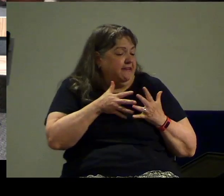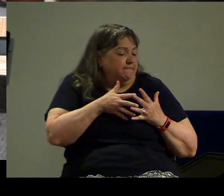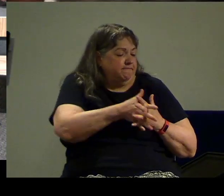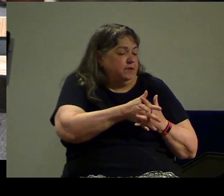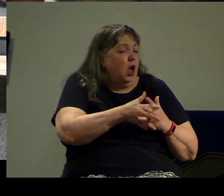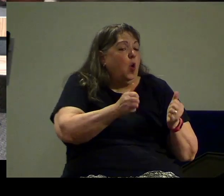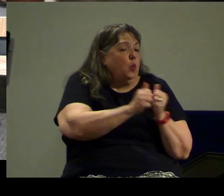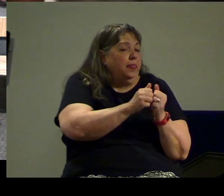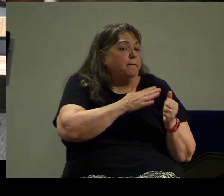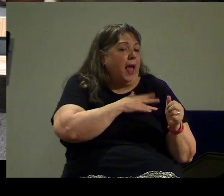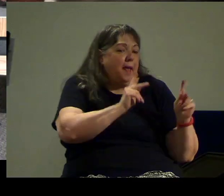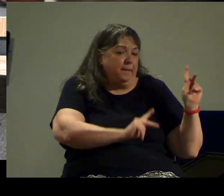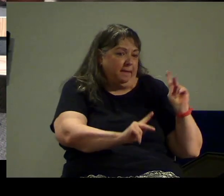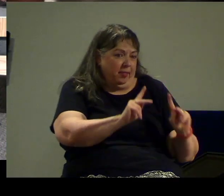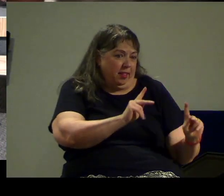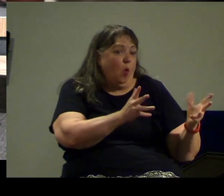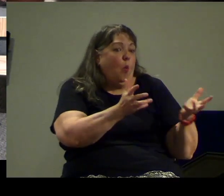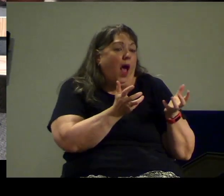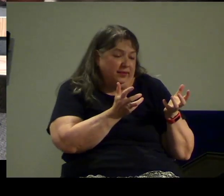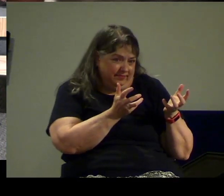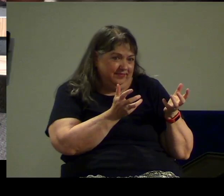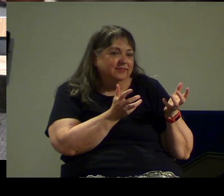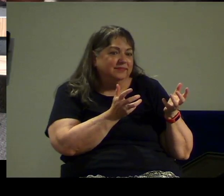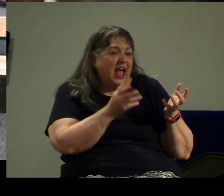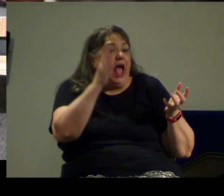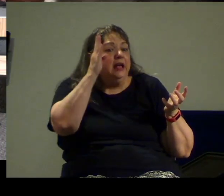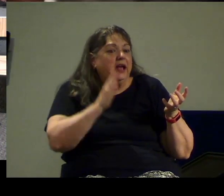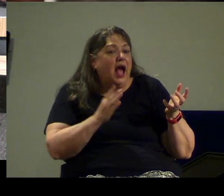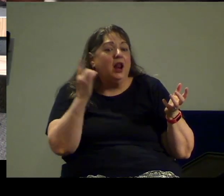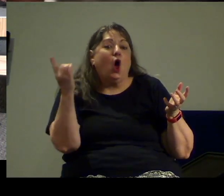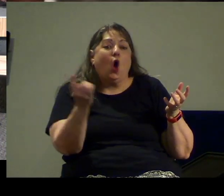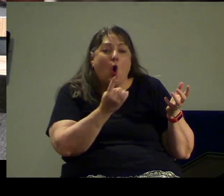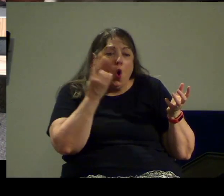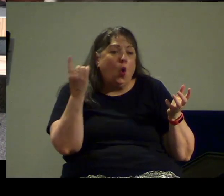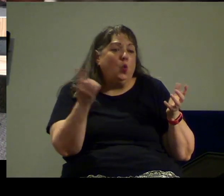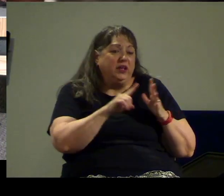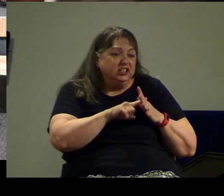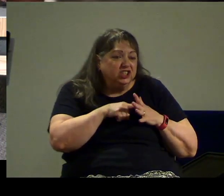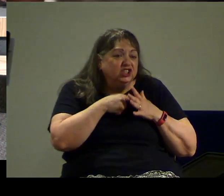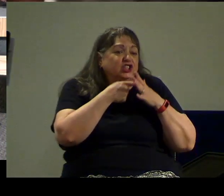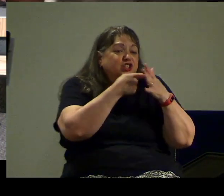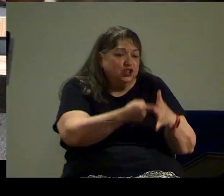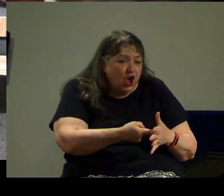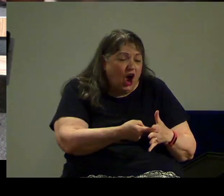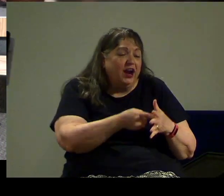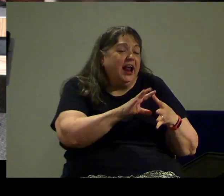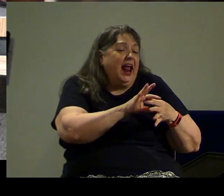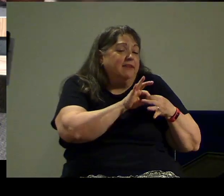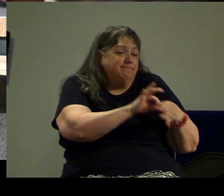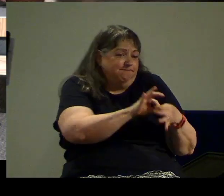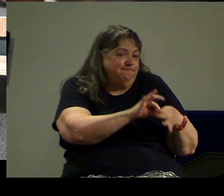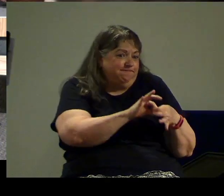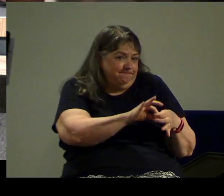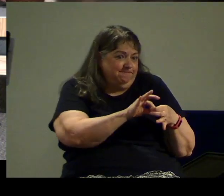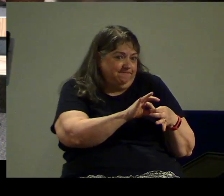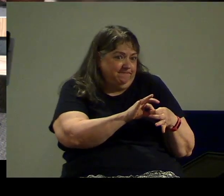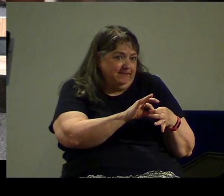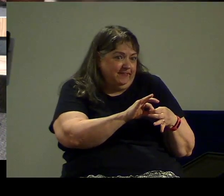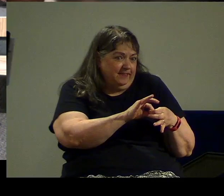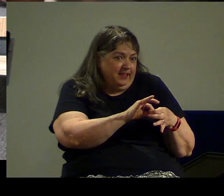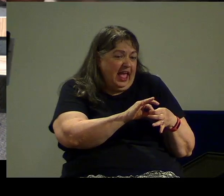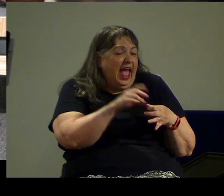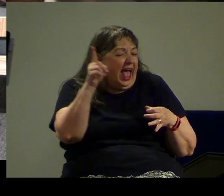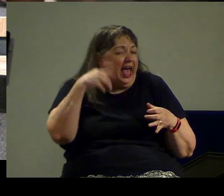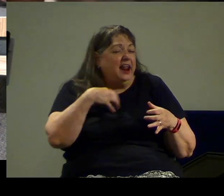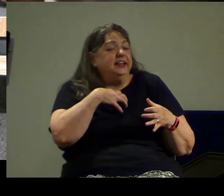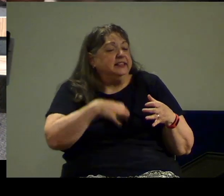my people. God always initiated the desire to be with his